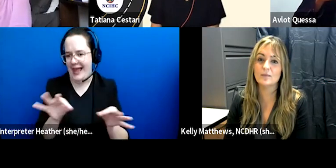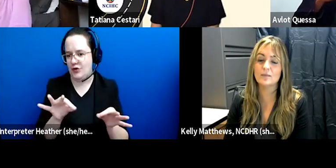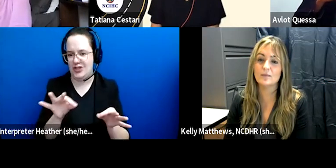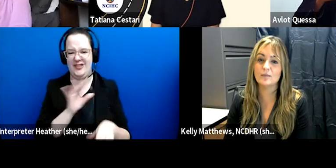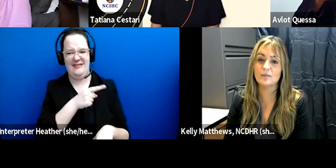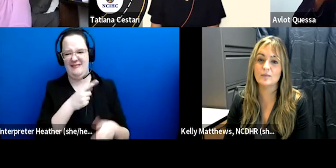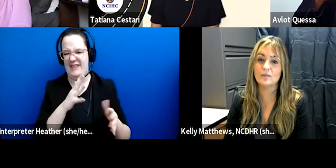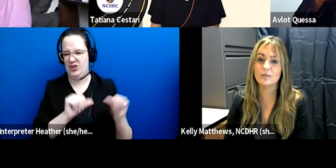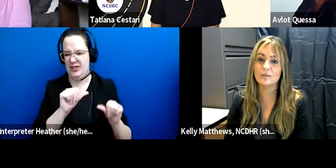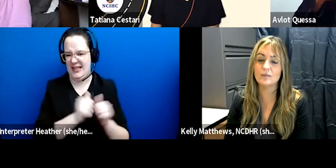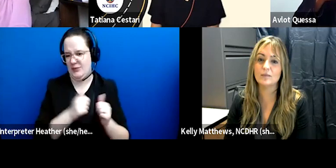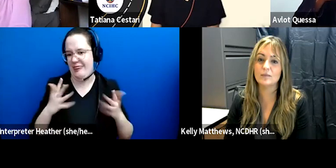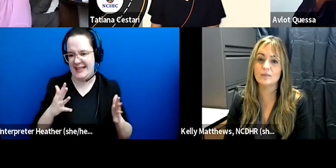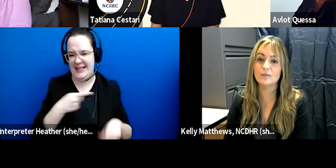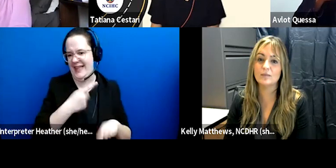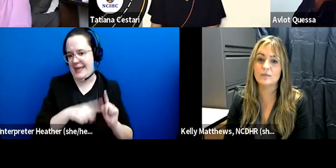in